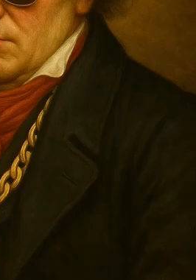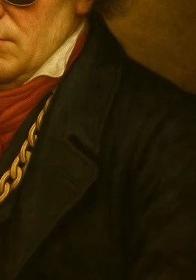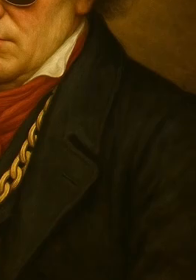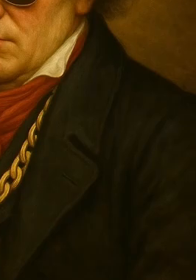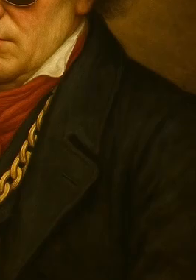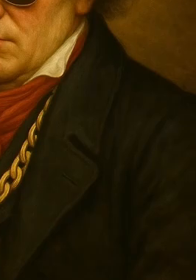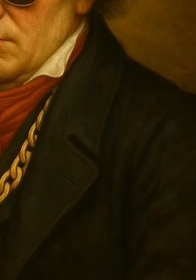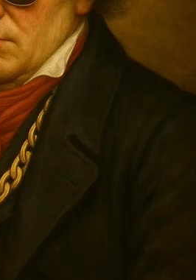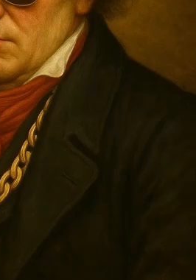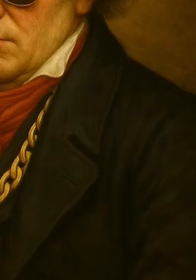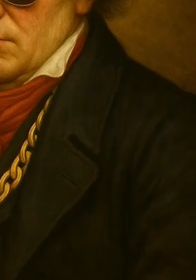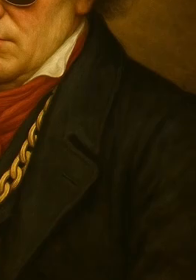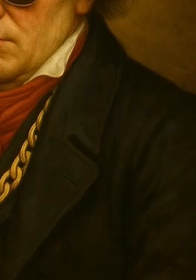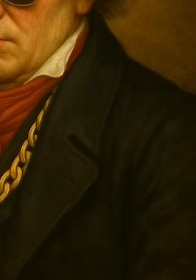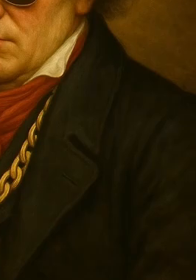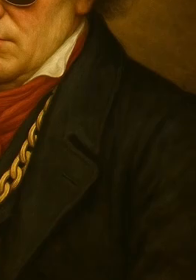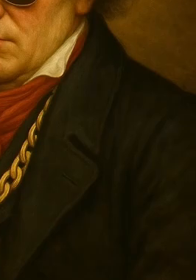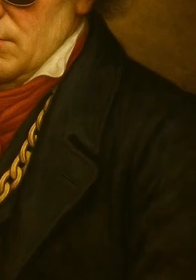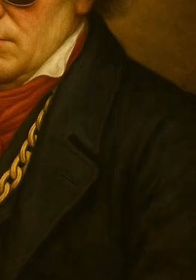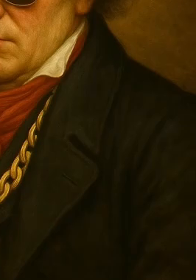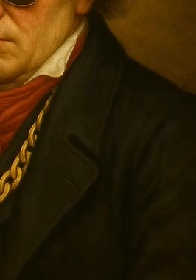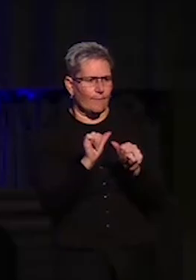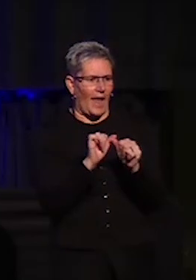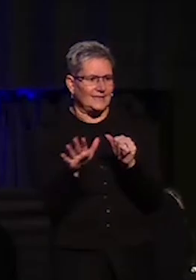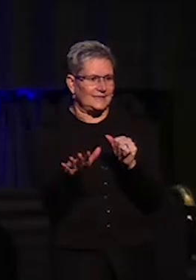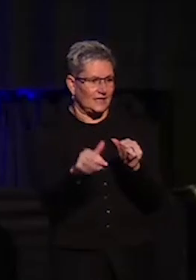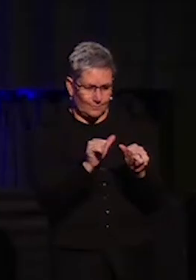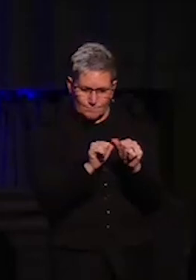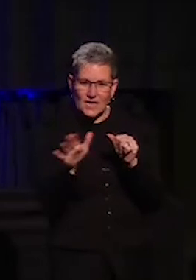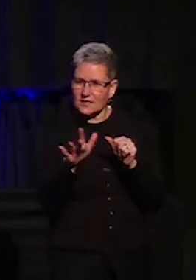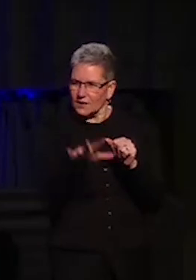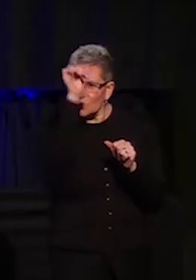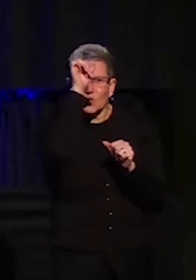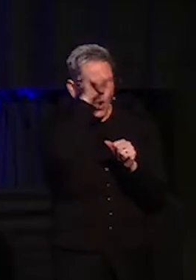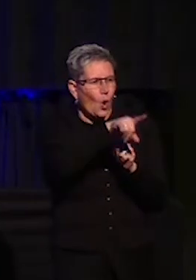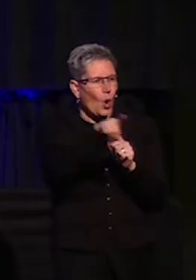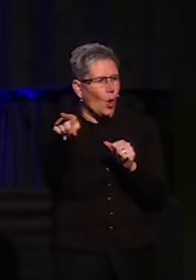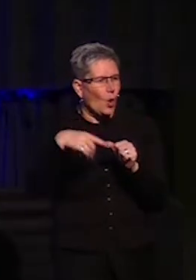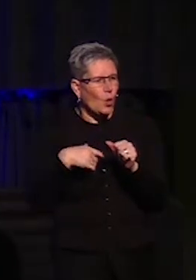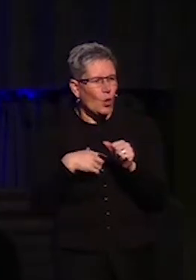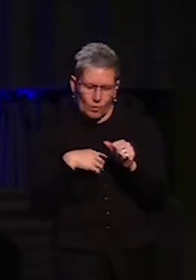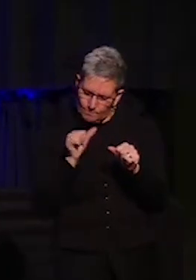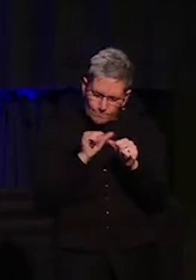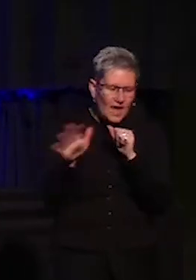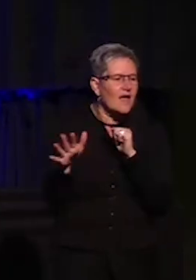Accessibility is the same. Technology is absolutely amazing, and you're going to hear about that, and you already have. It's done amazing things, but only